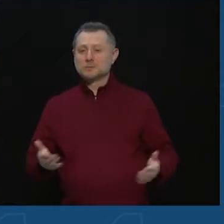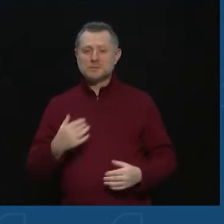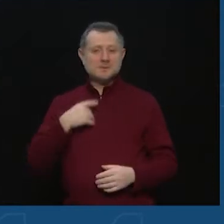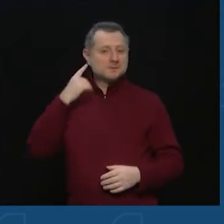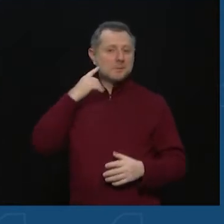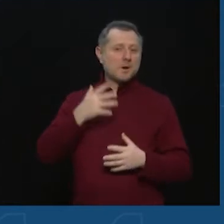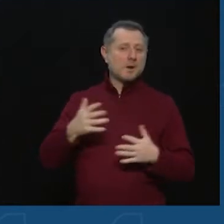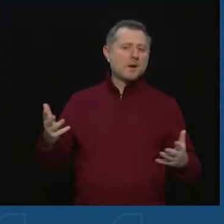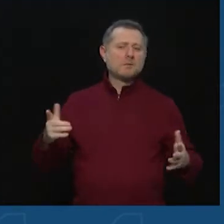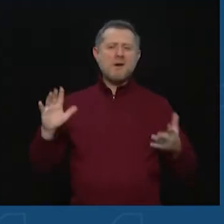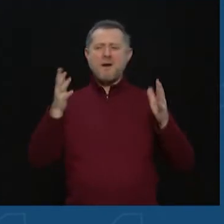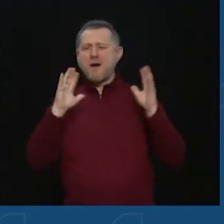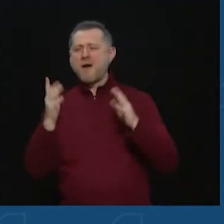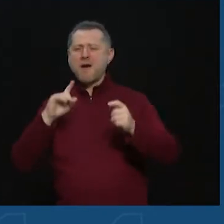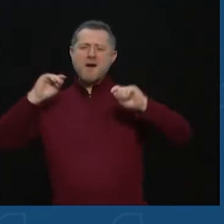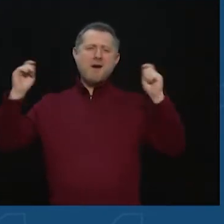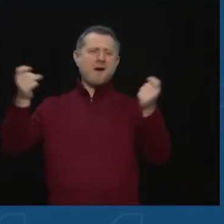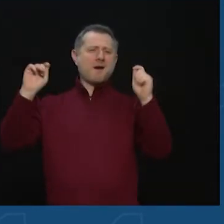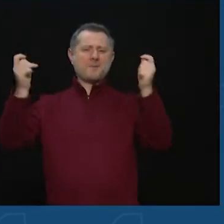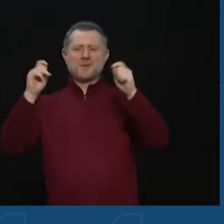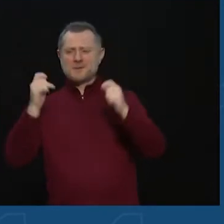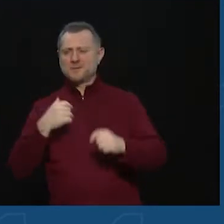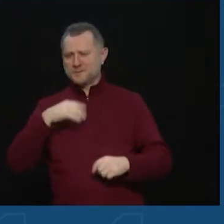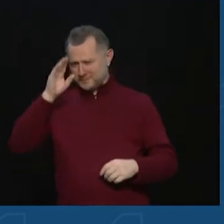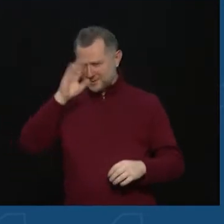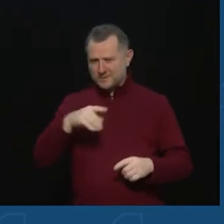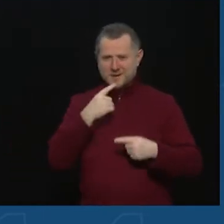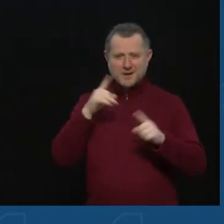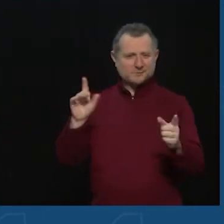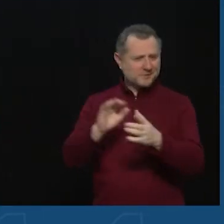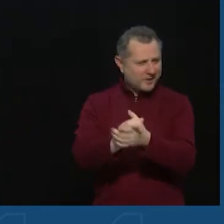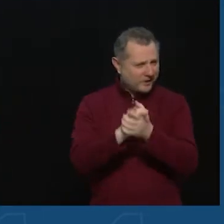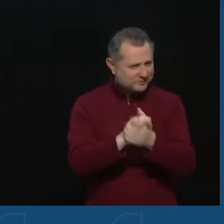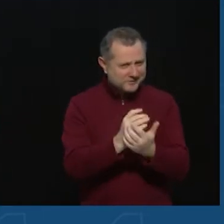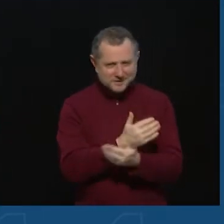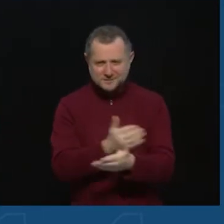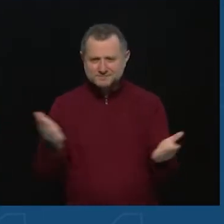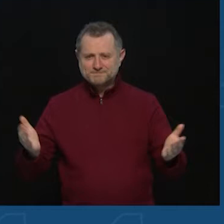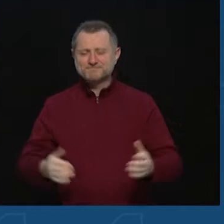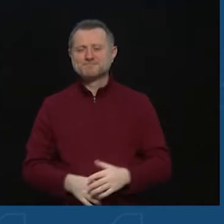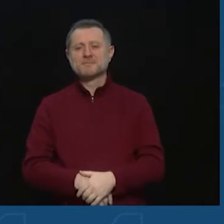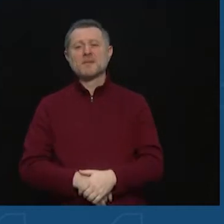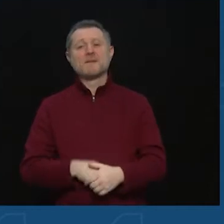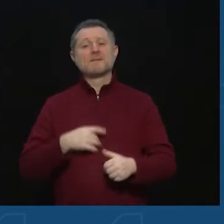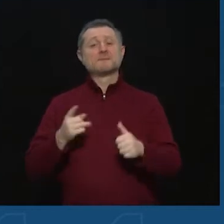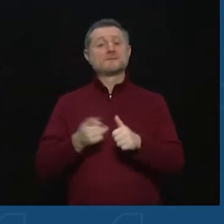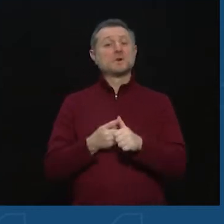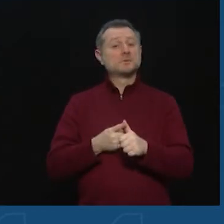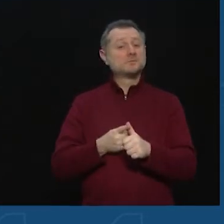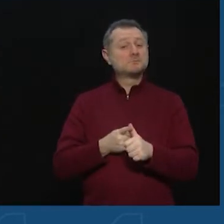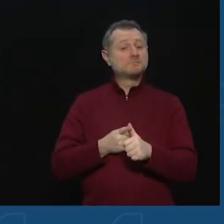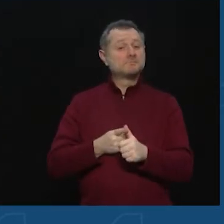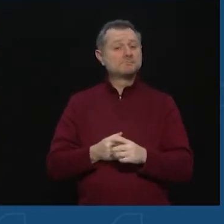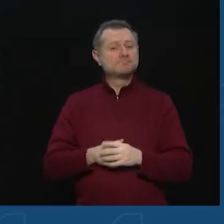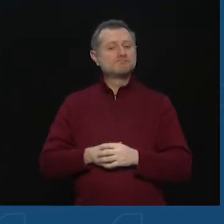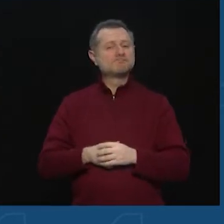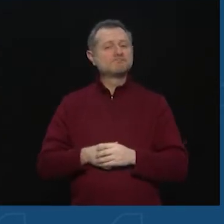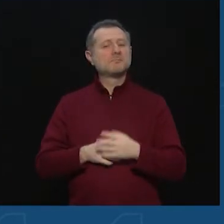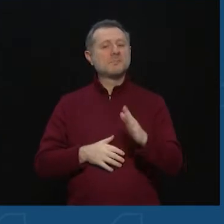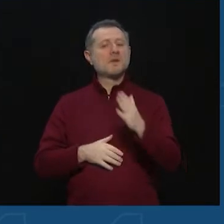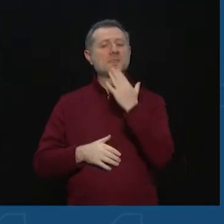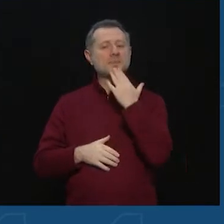you know you made it. So congratulations to this incredible class. And first of all, I want to thank